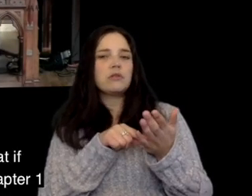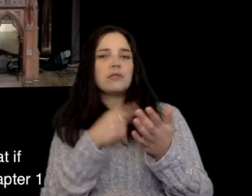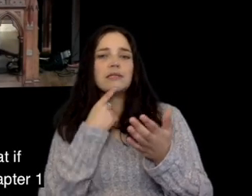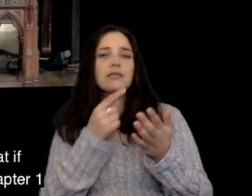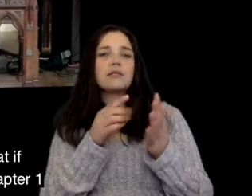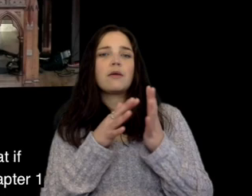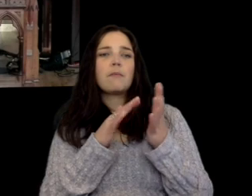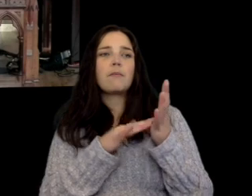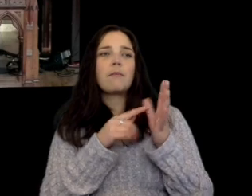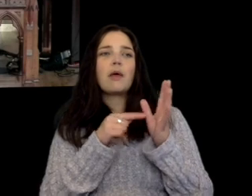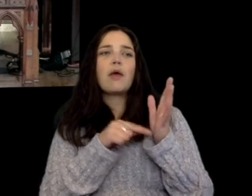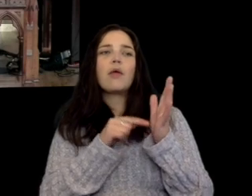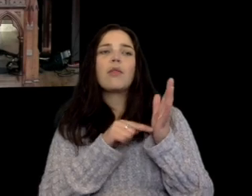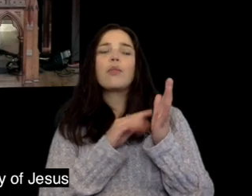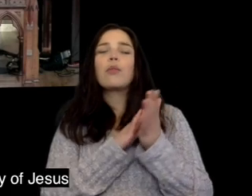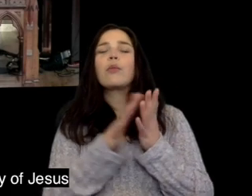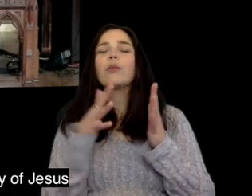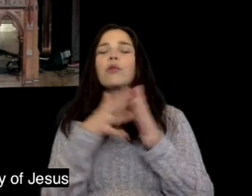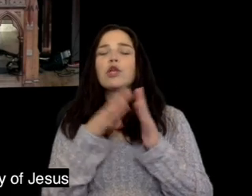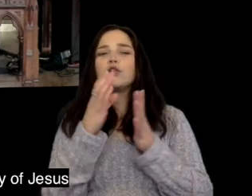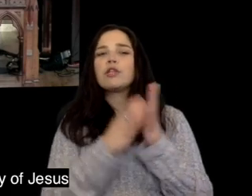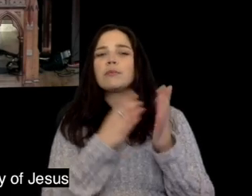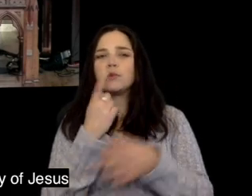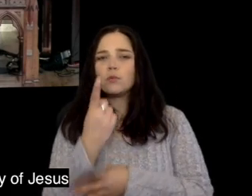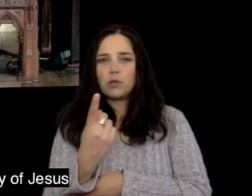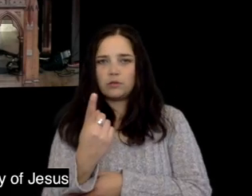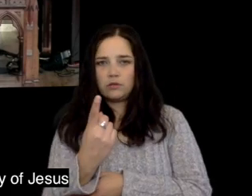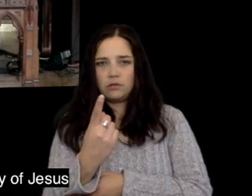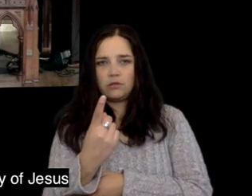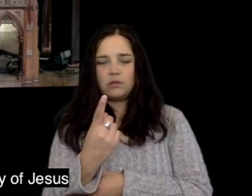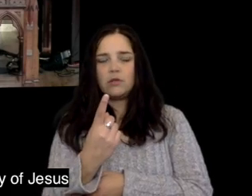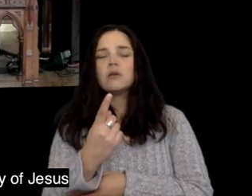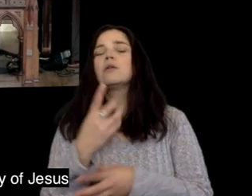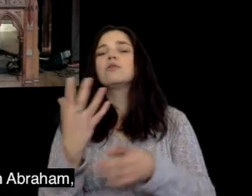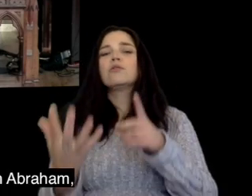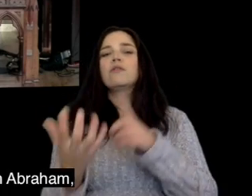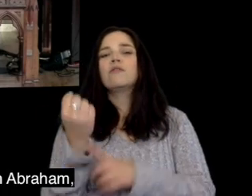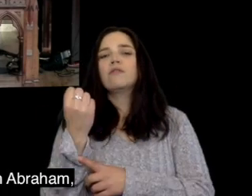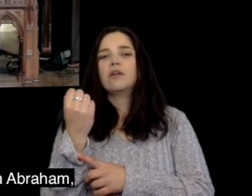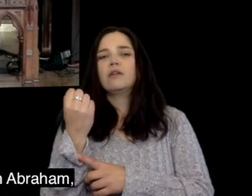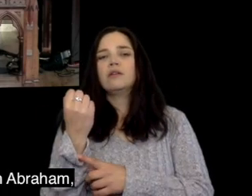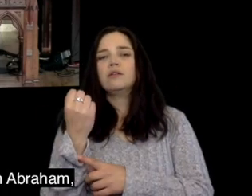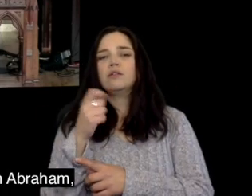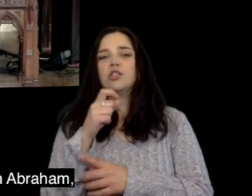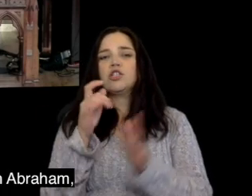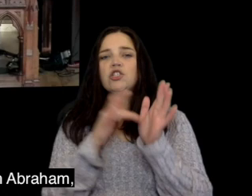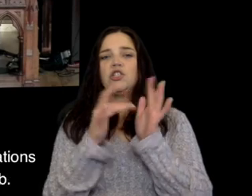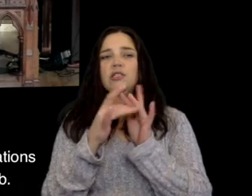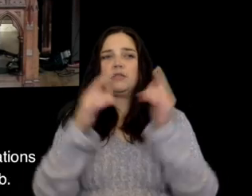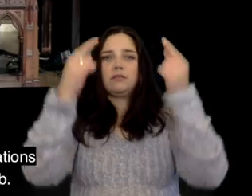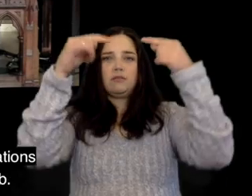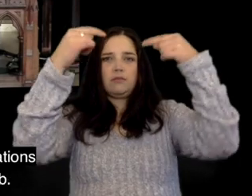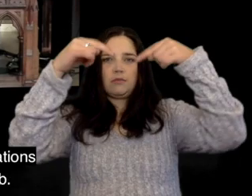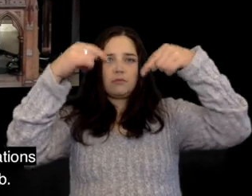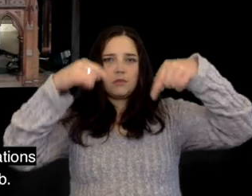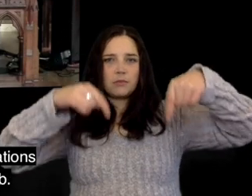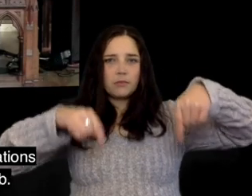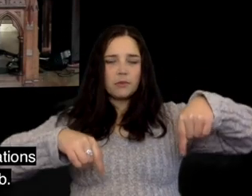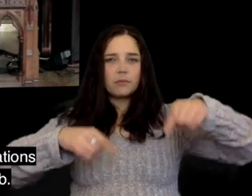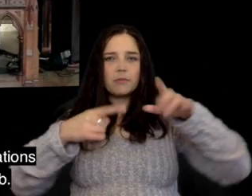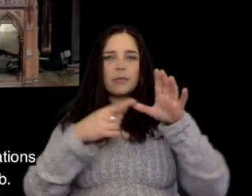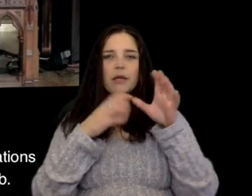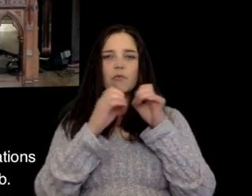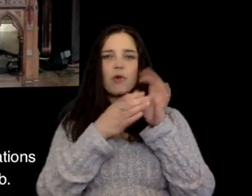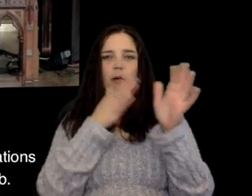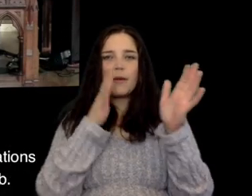that if you go to Matthew chapter 1 and you find the genealogy of Jesus going all the way back